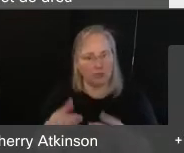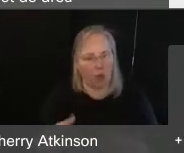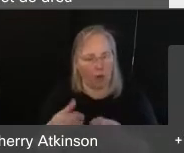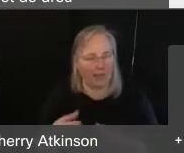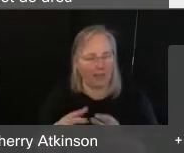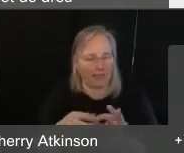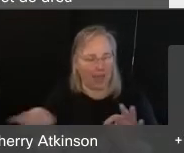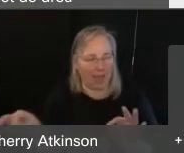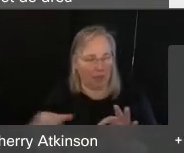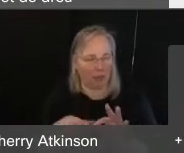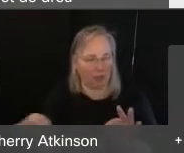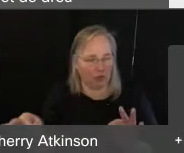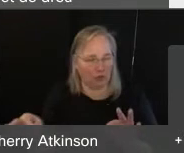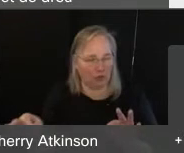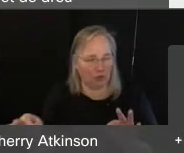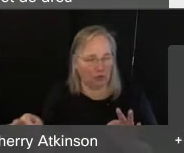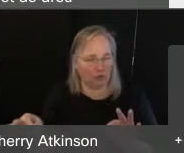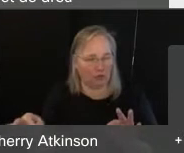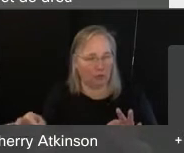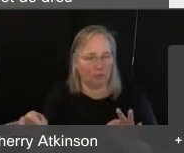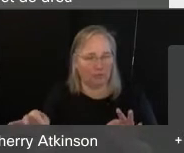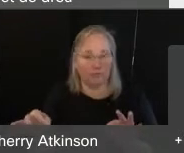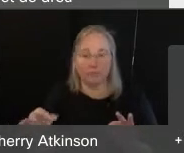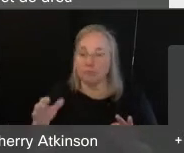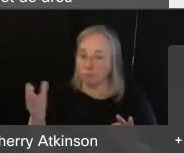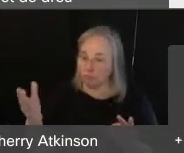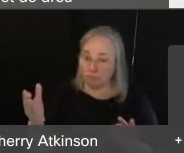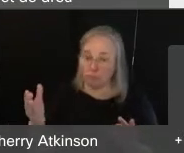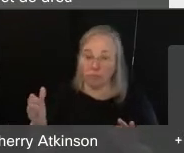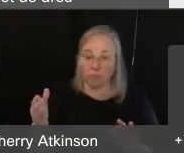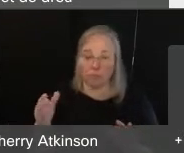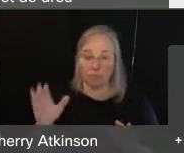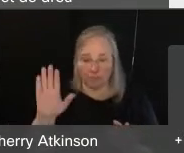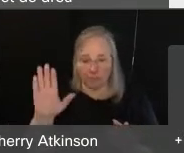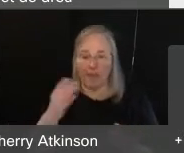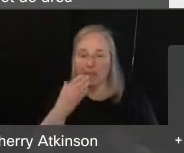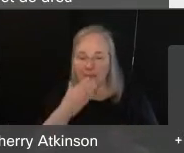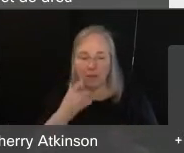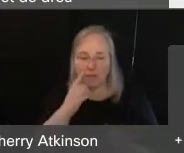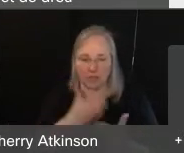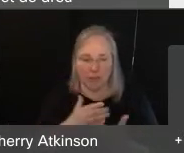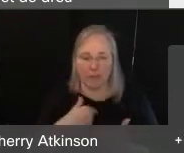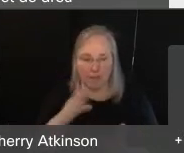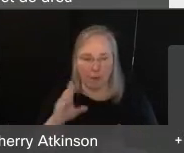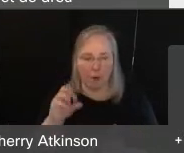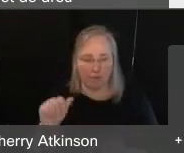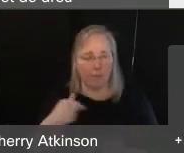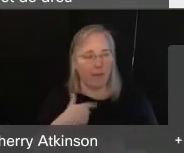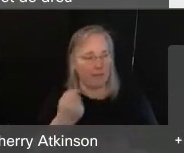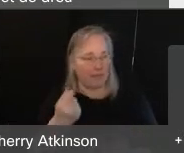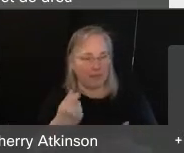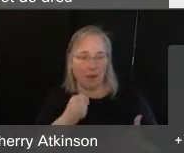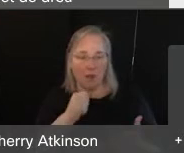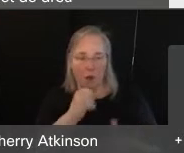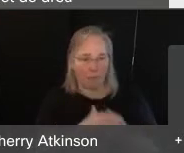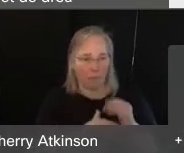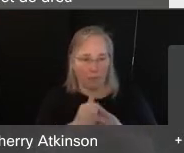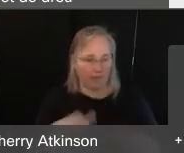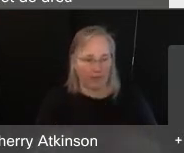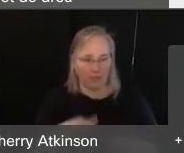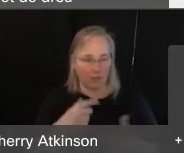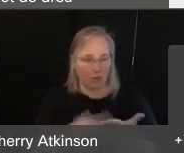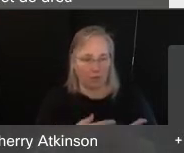to say, go ahead, Barbara. Thank you for stopping me. I'm a little uncomfortable with the conversation because none of the